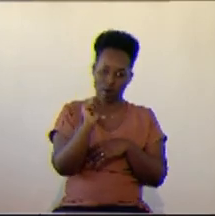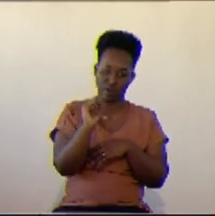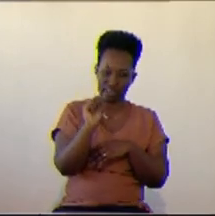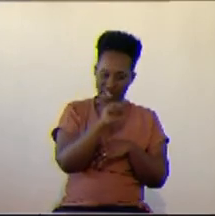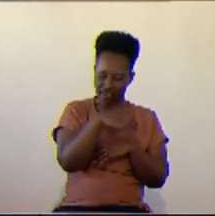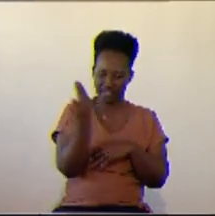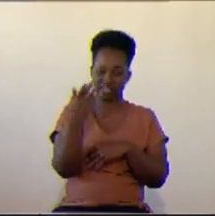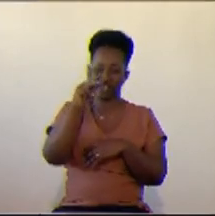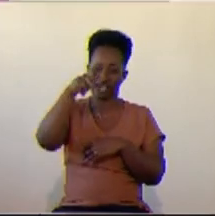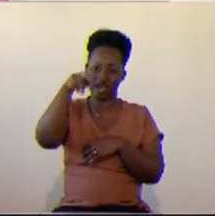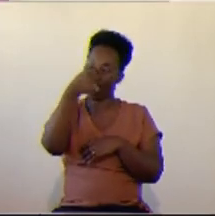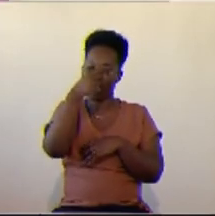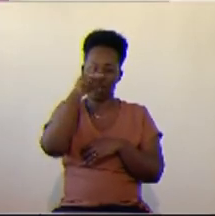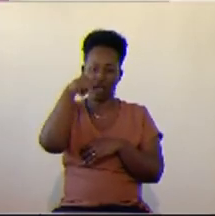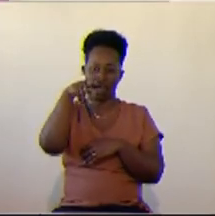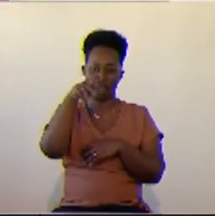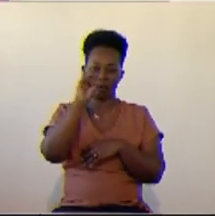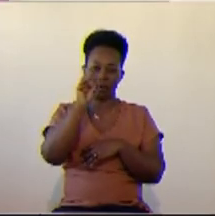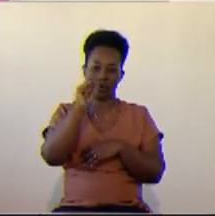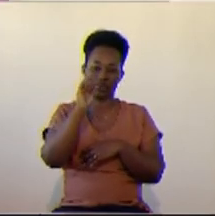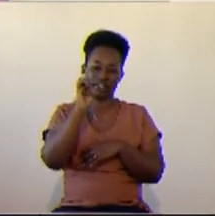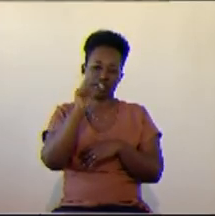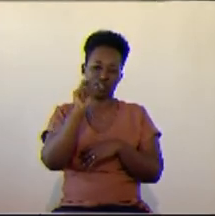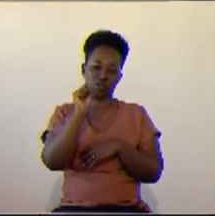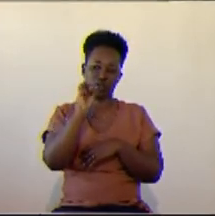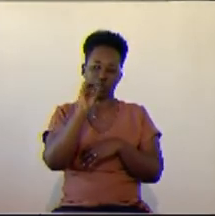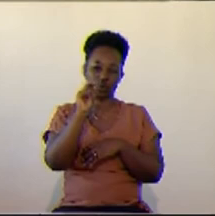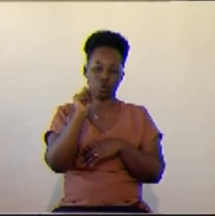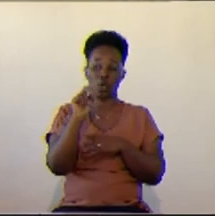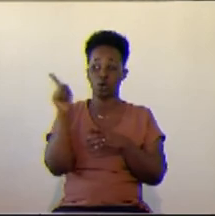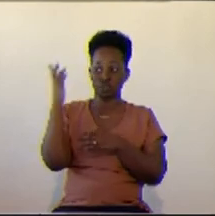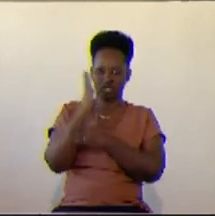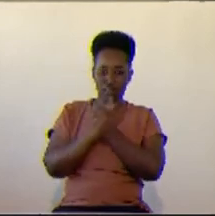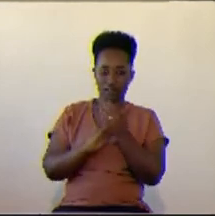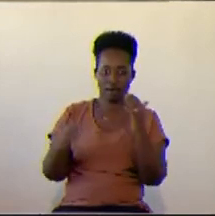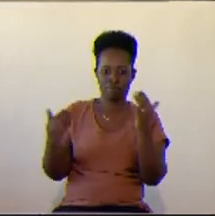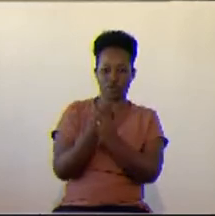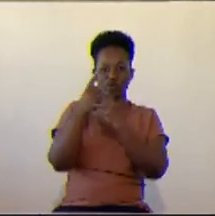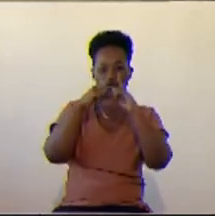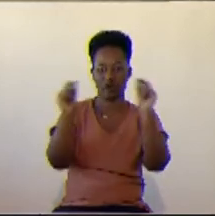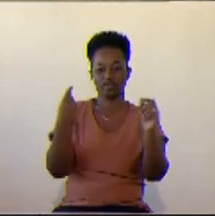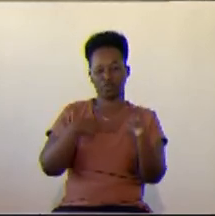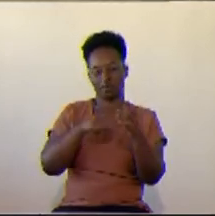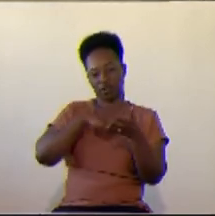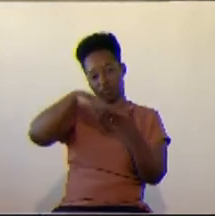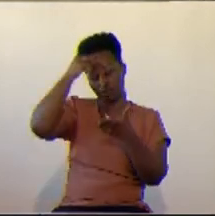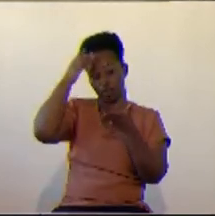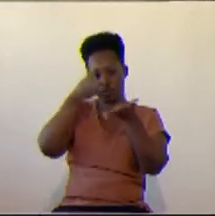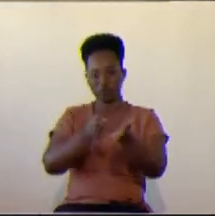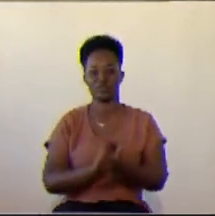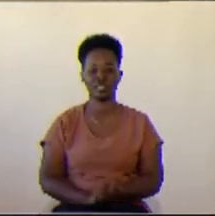pressure, and relative density. So those are some of the new words that we are going to introduce today.